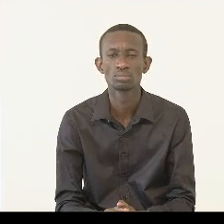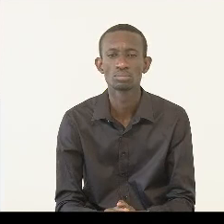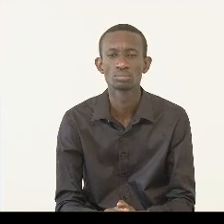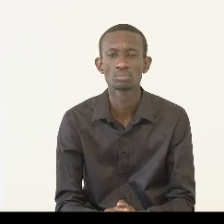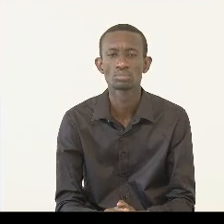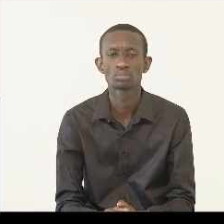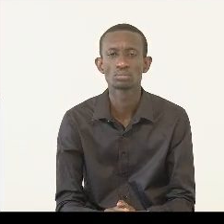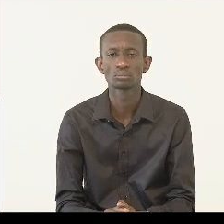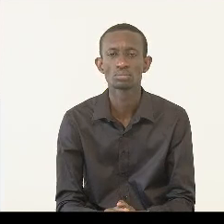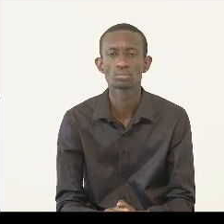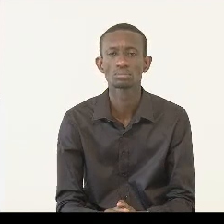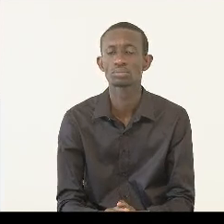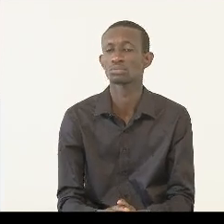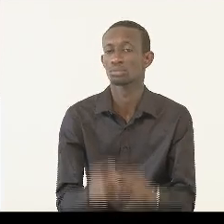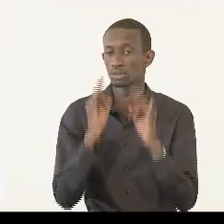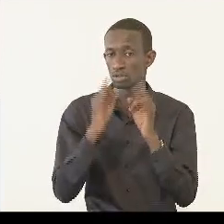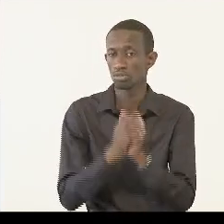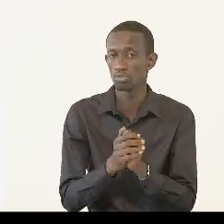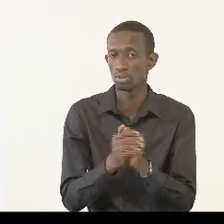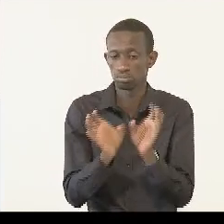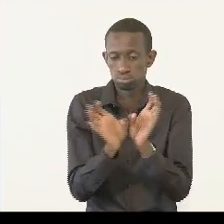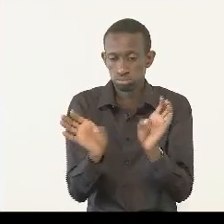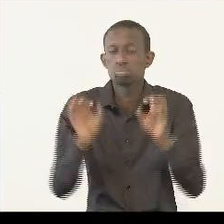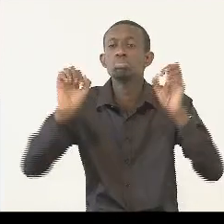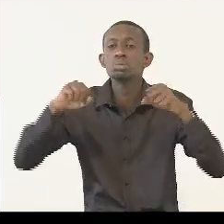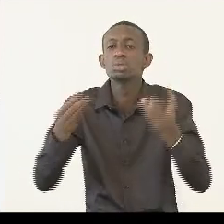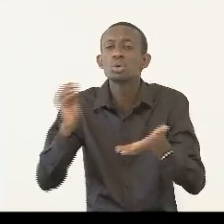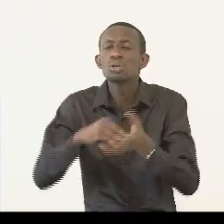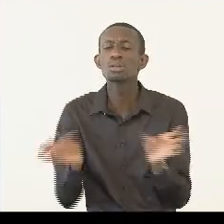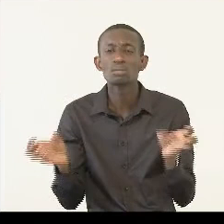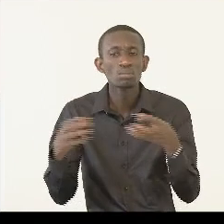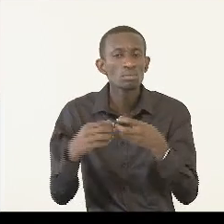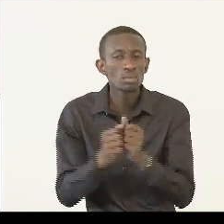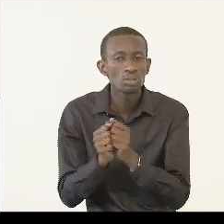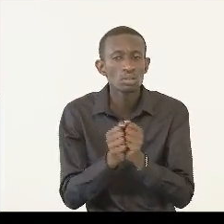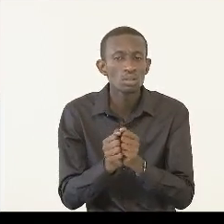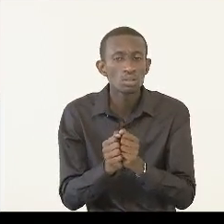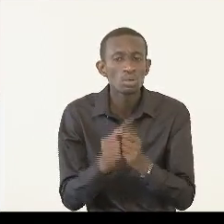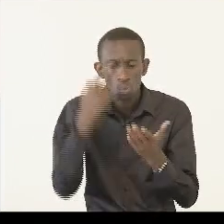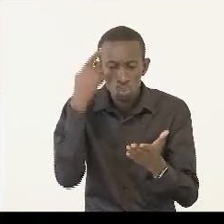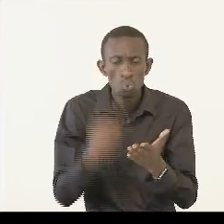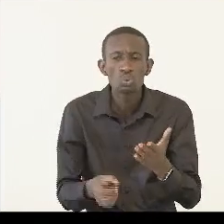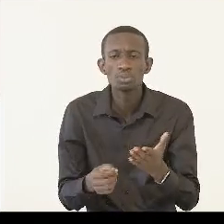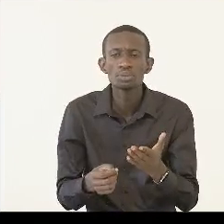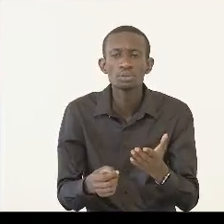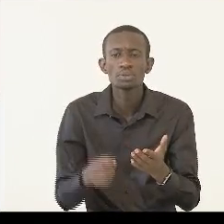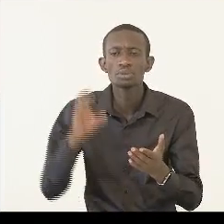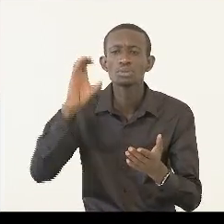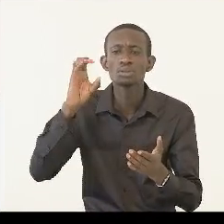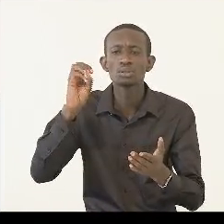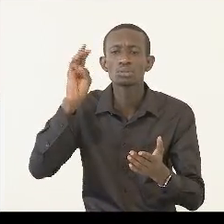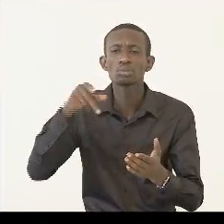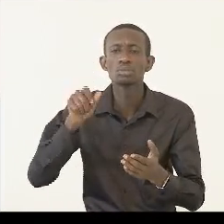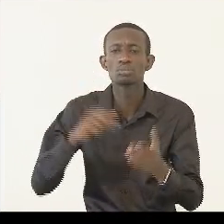iyo rushanyutse rugasepara, can we put it together? But what is each component on this ladder?